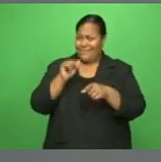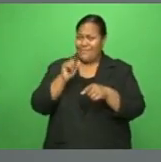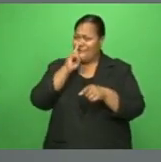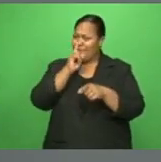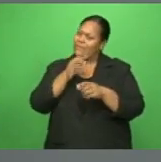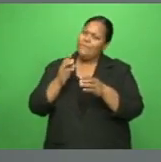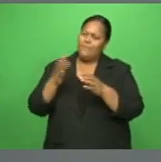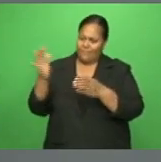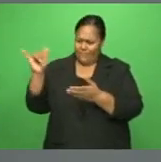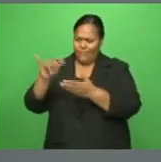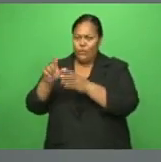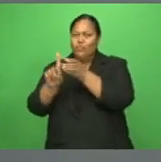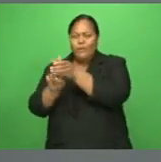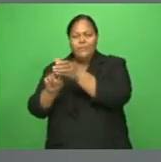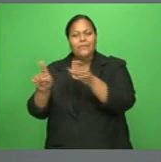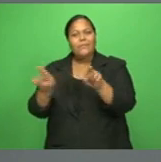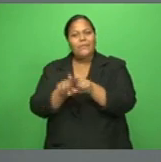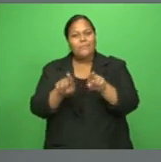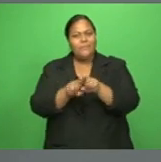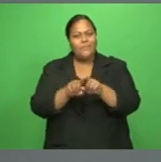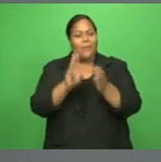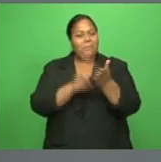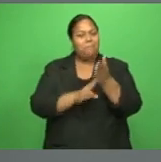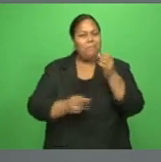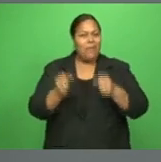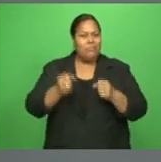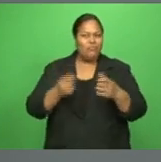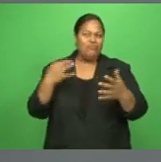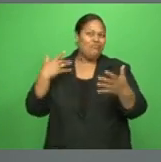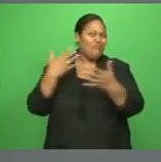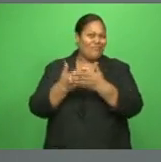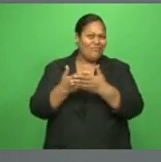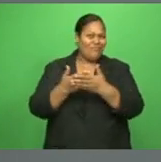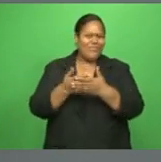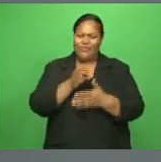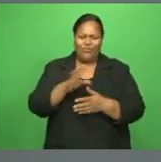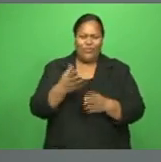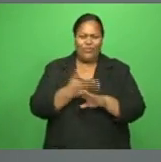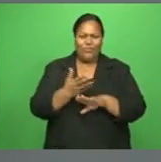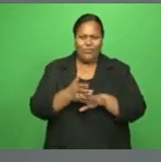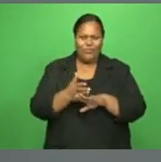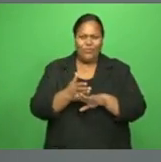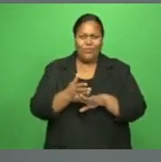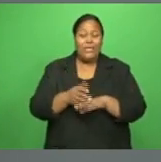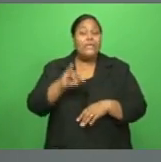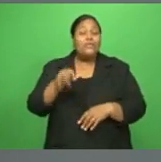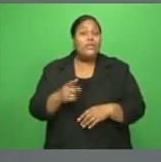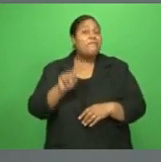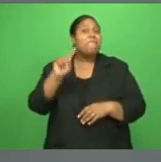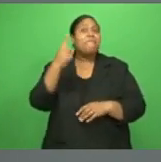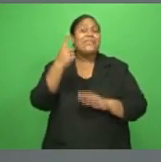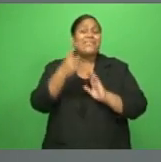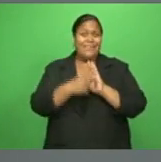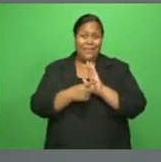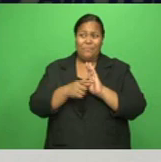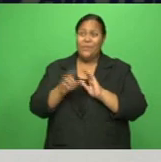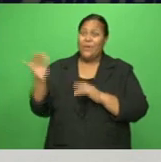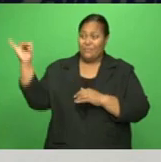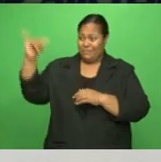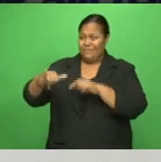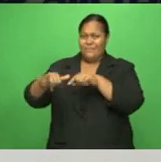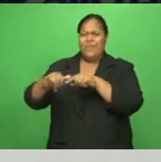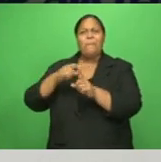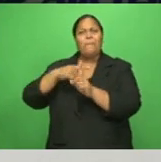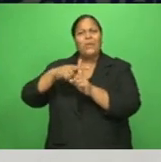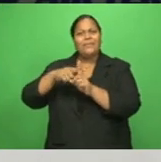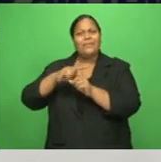this manner since the end of March. So this is not new to us. This is just the first time that any of them have tested positive.